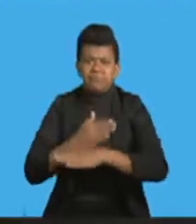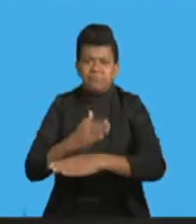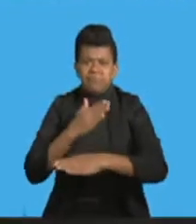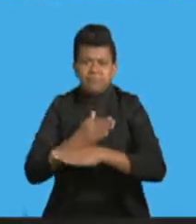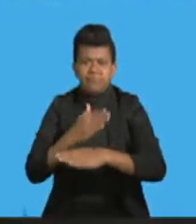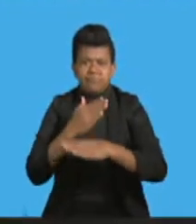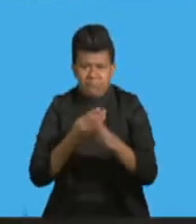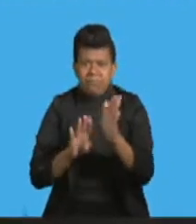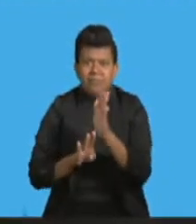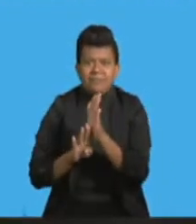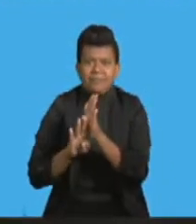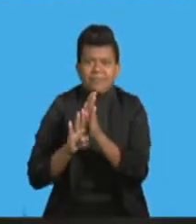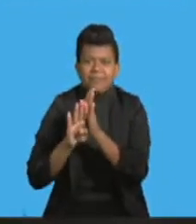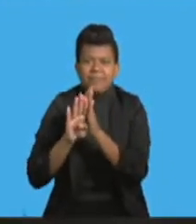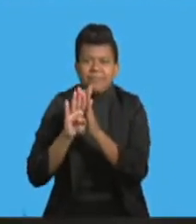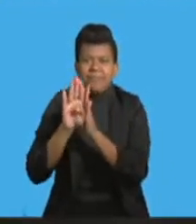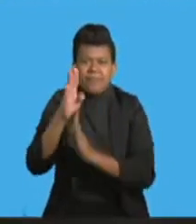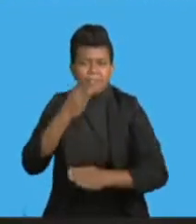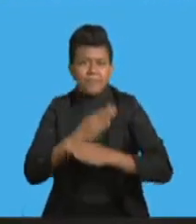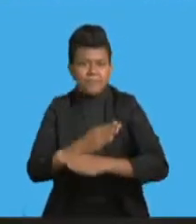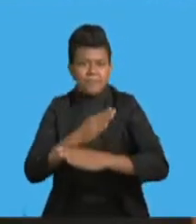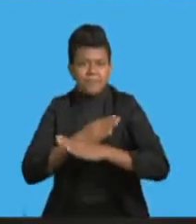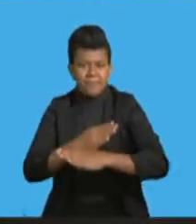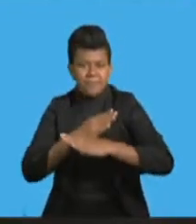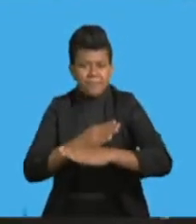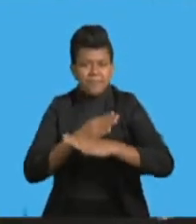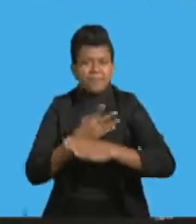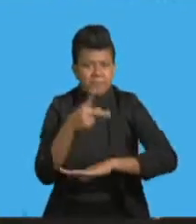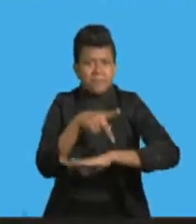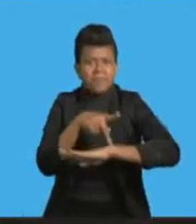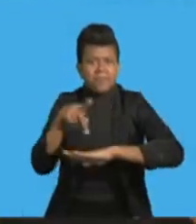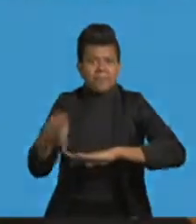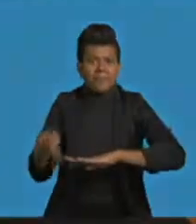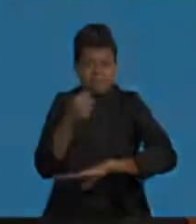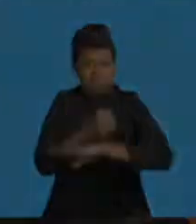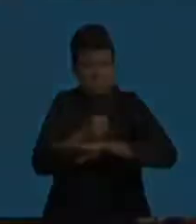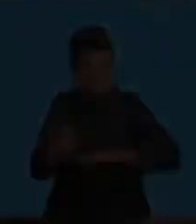and of our nation in empowering women living in Fiji. Thank you, Honourable Speaker.